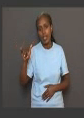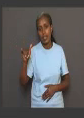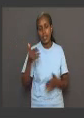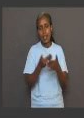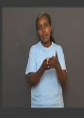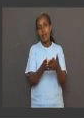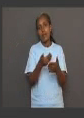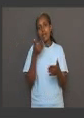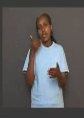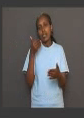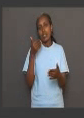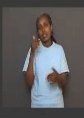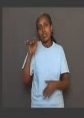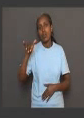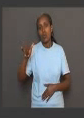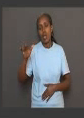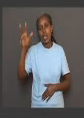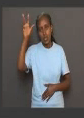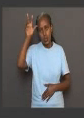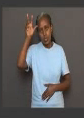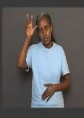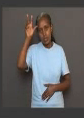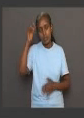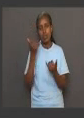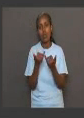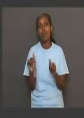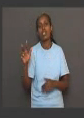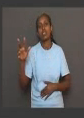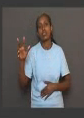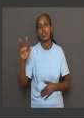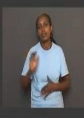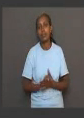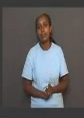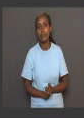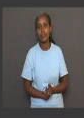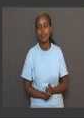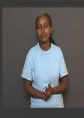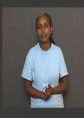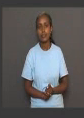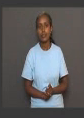25y minus y cubed over 3.